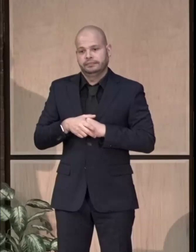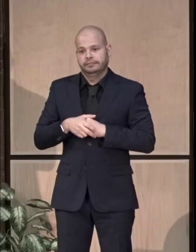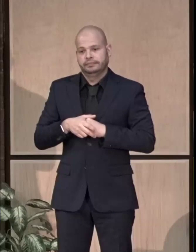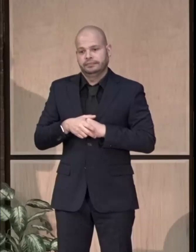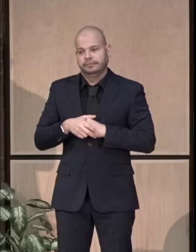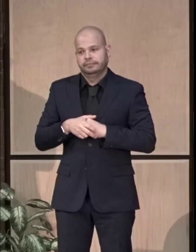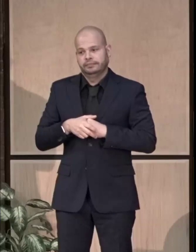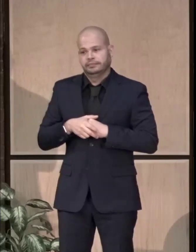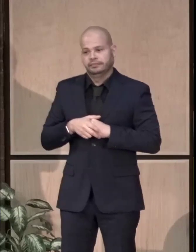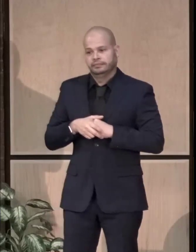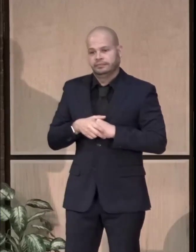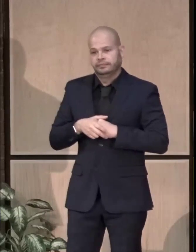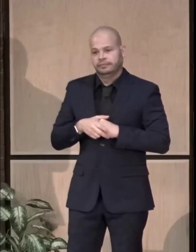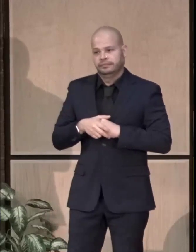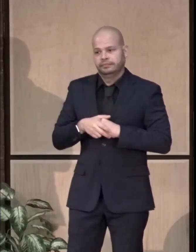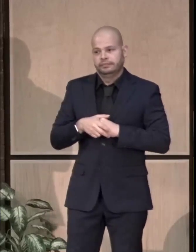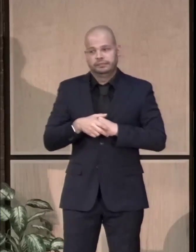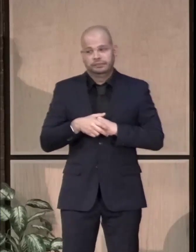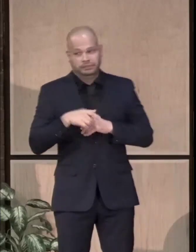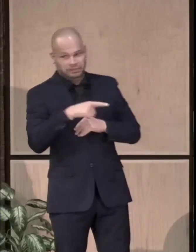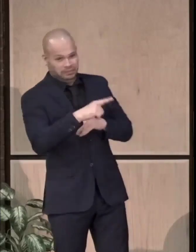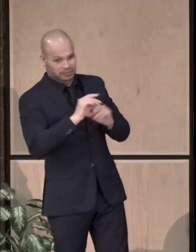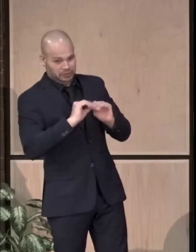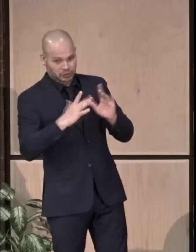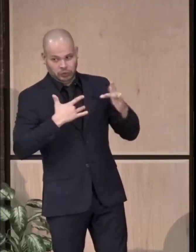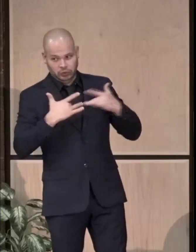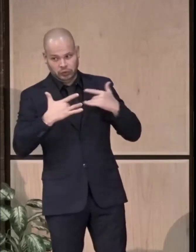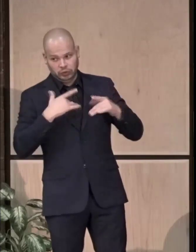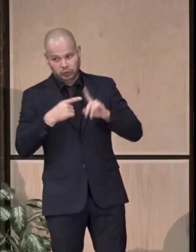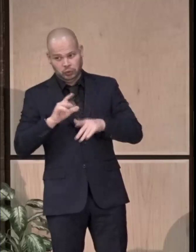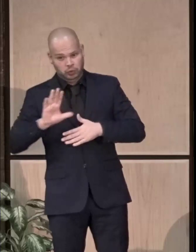Are you referring to concern that his weapons are still in the car? Yeah.